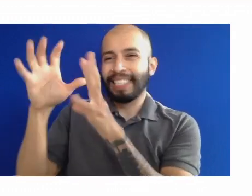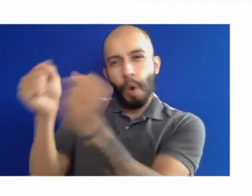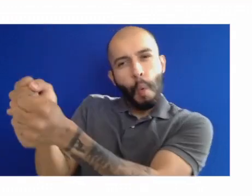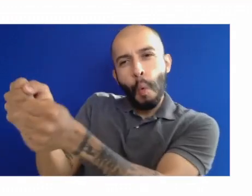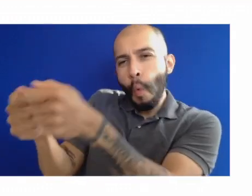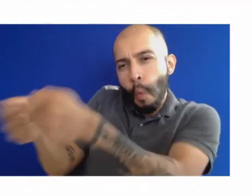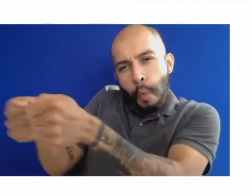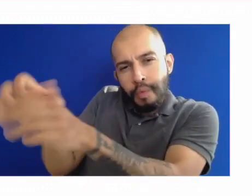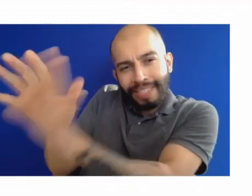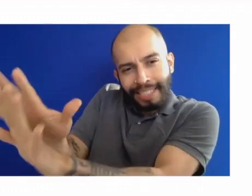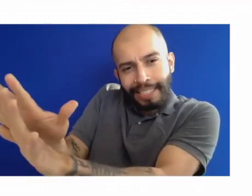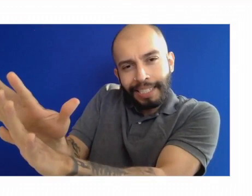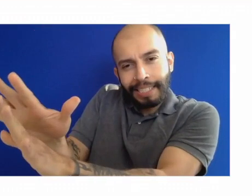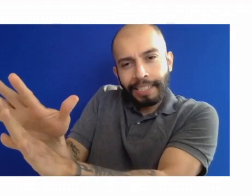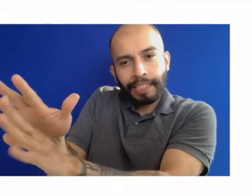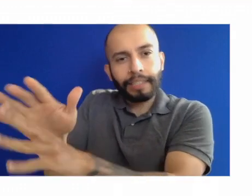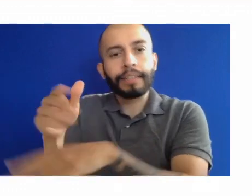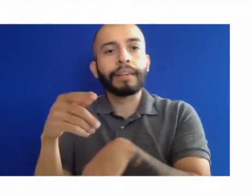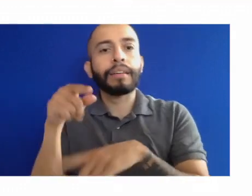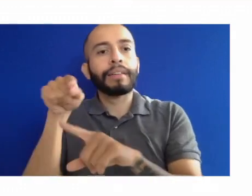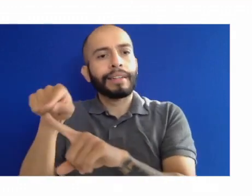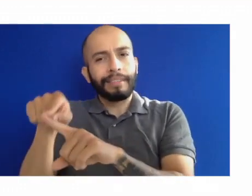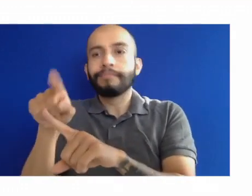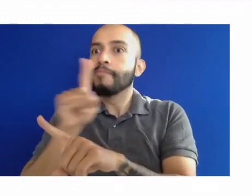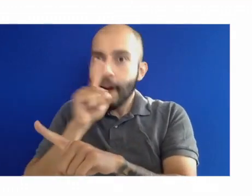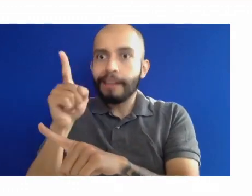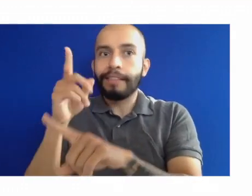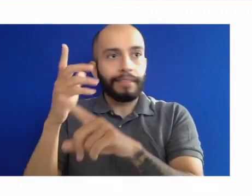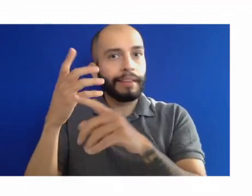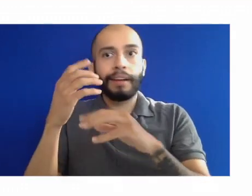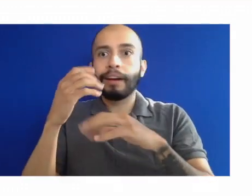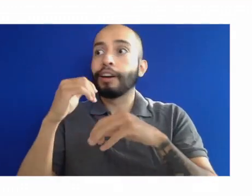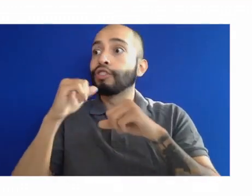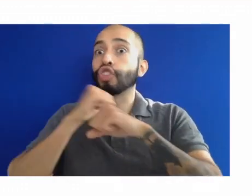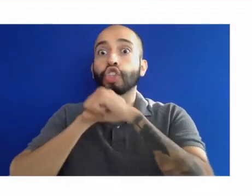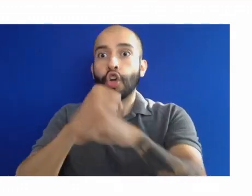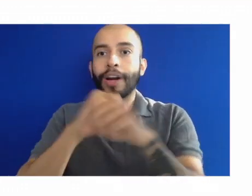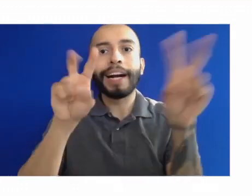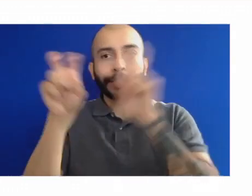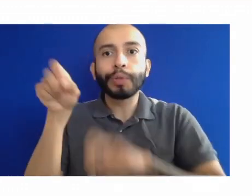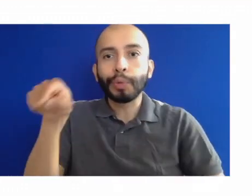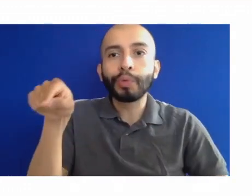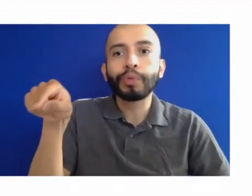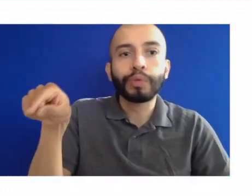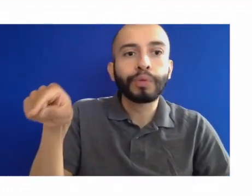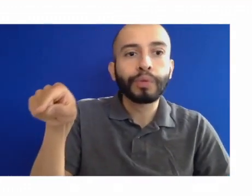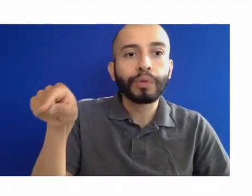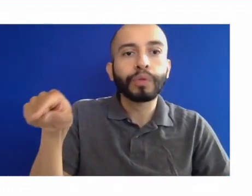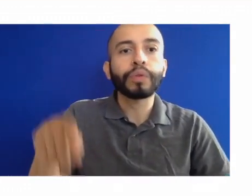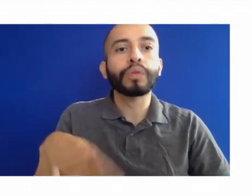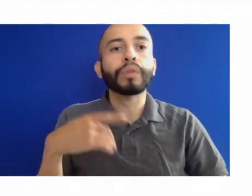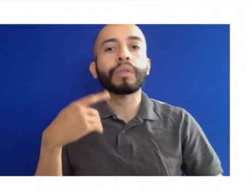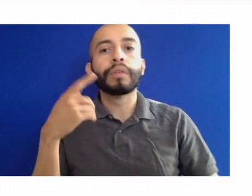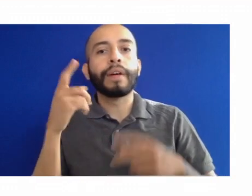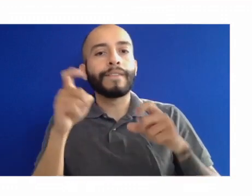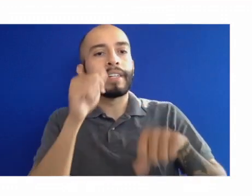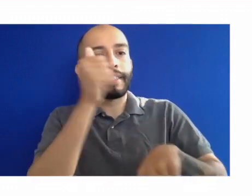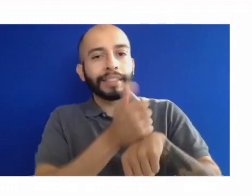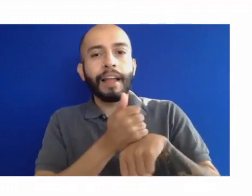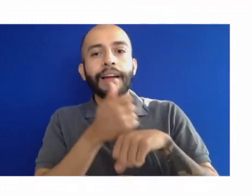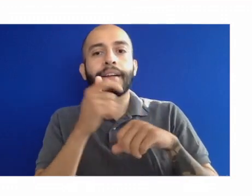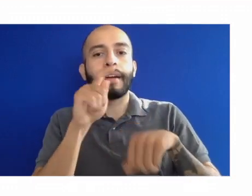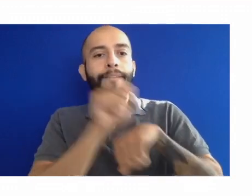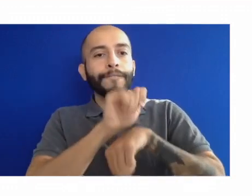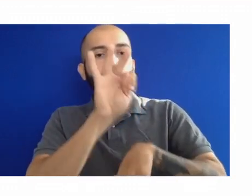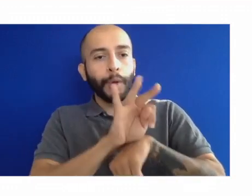to guide how we're going to move forward, and have this active and transparent intervention from social media. Not necessarily that Facebook